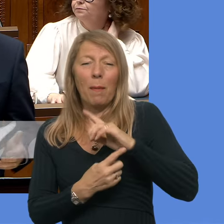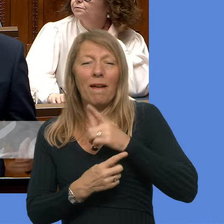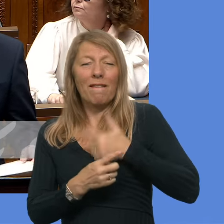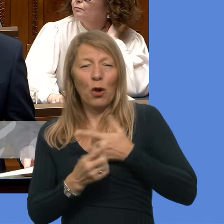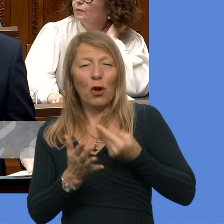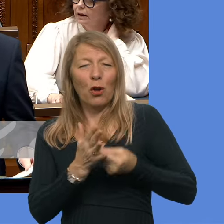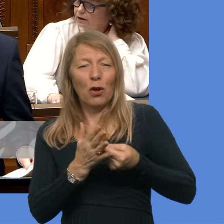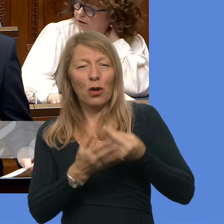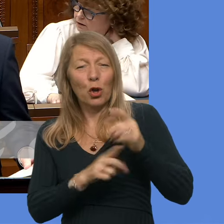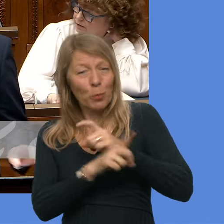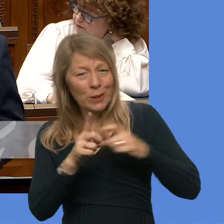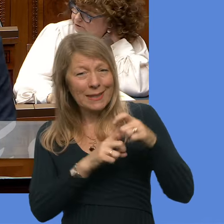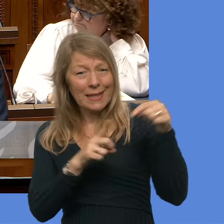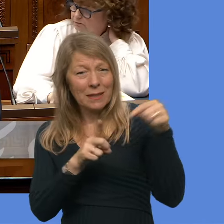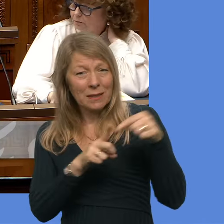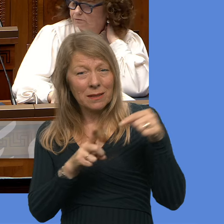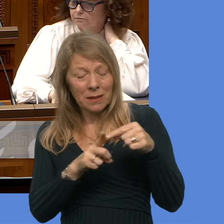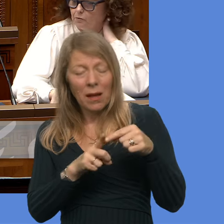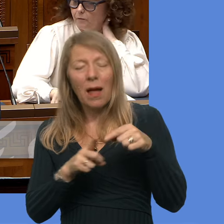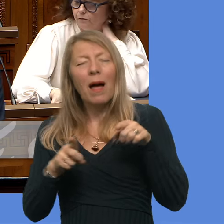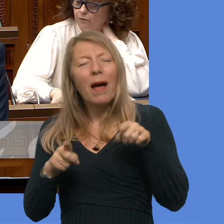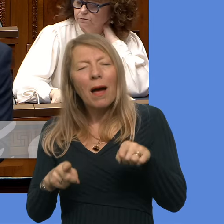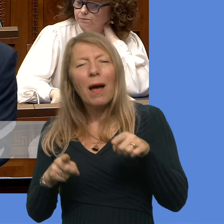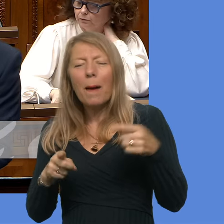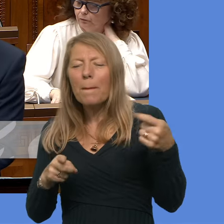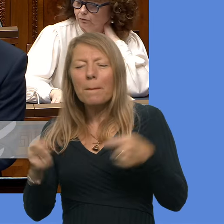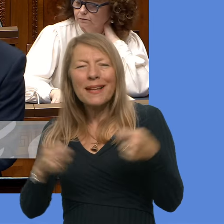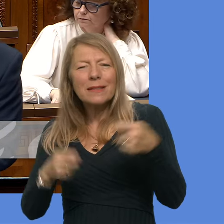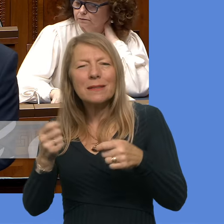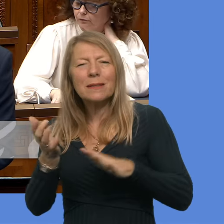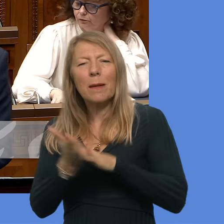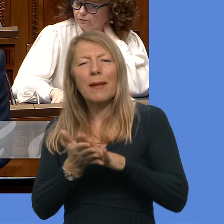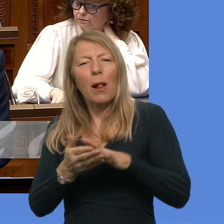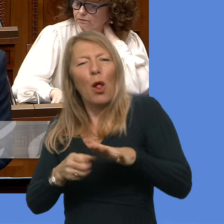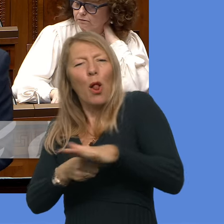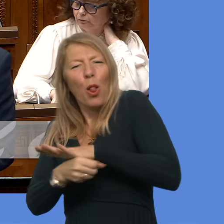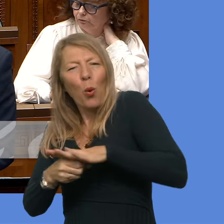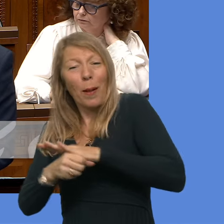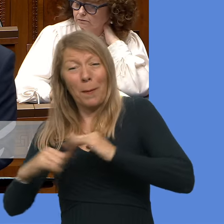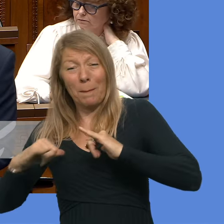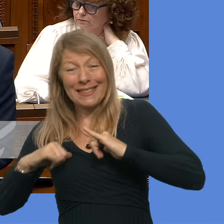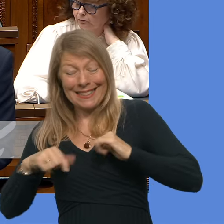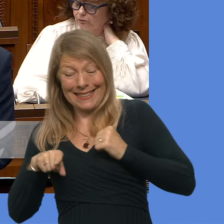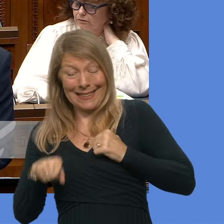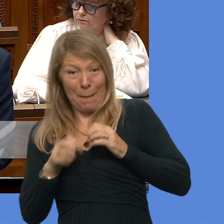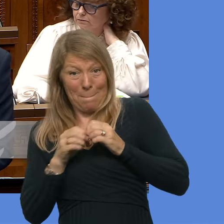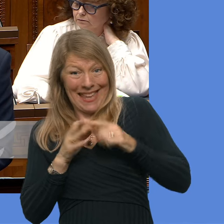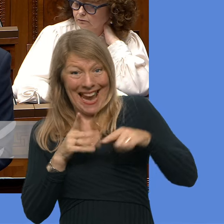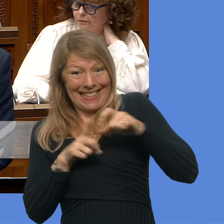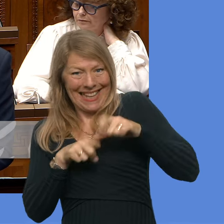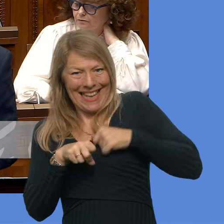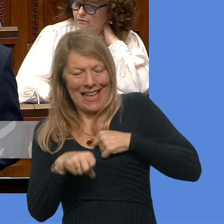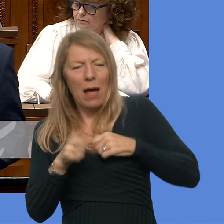local level. Bids enable local businesses to take decisions about the issues that matter to them and about which they know best. They can be drivers